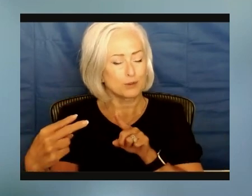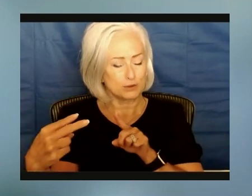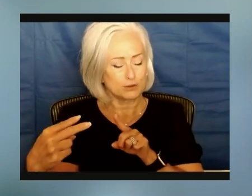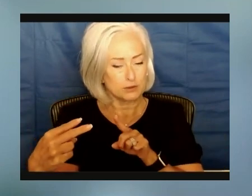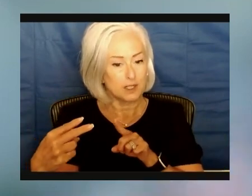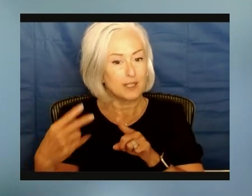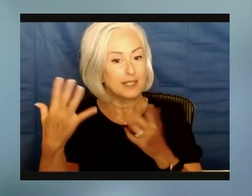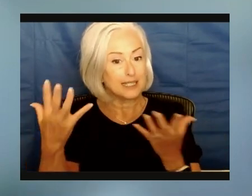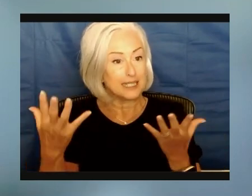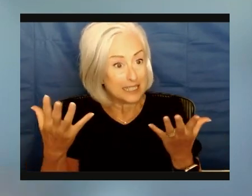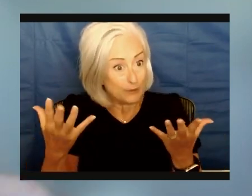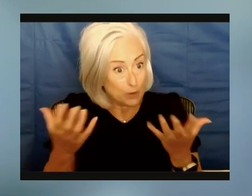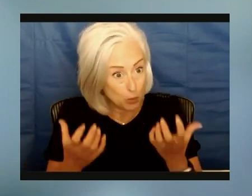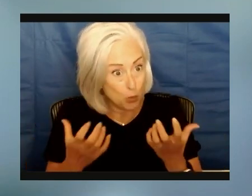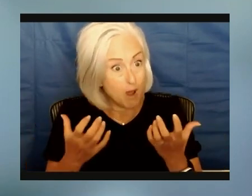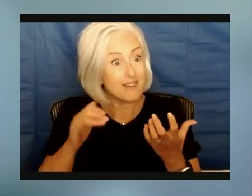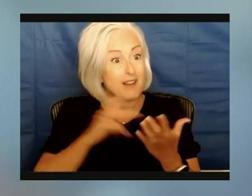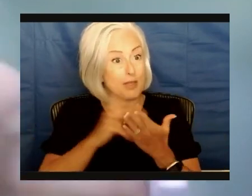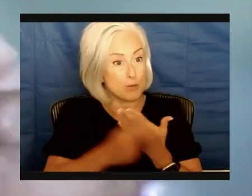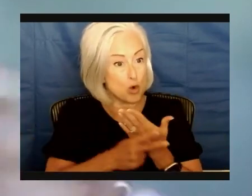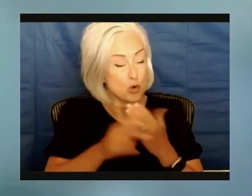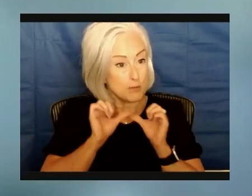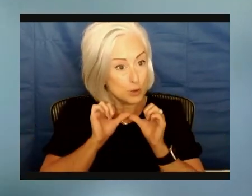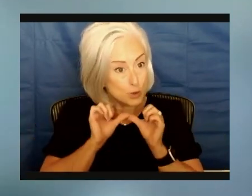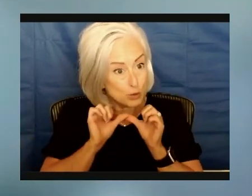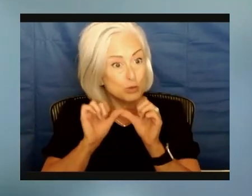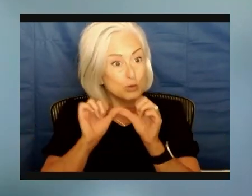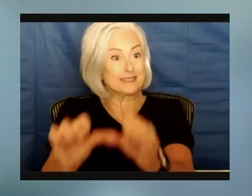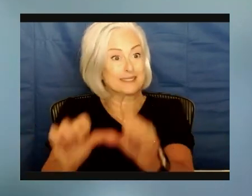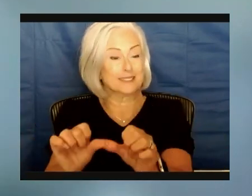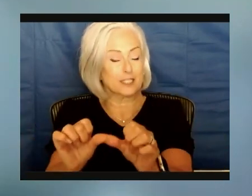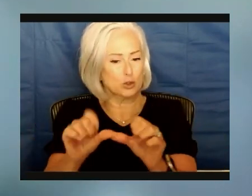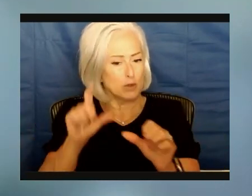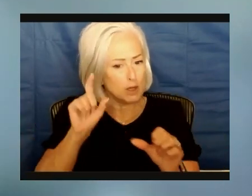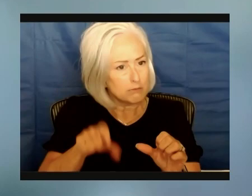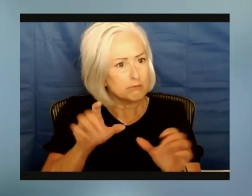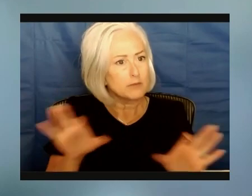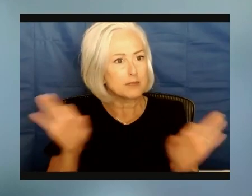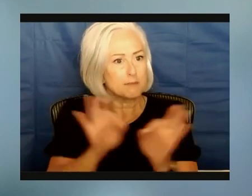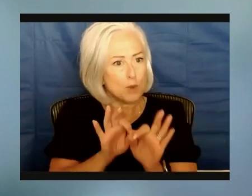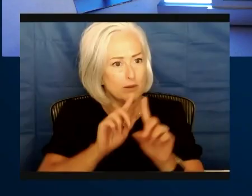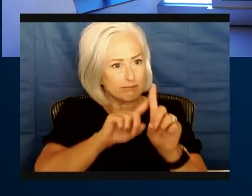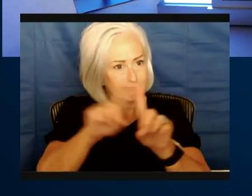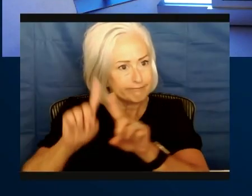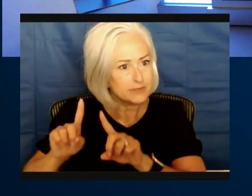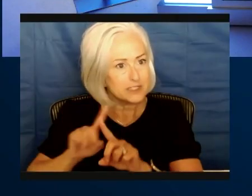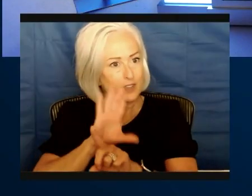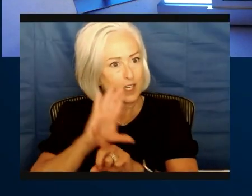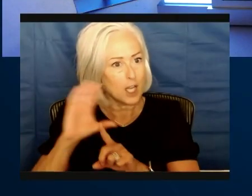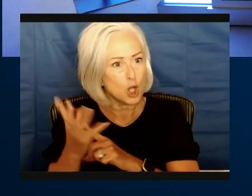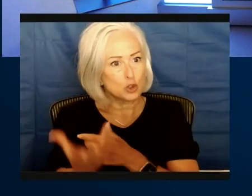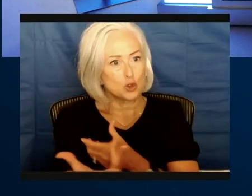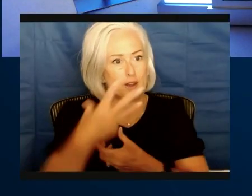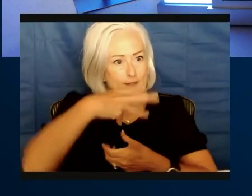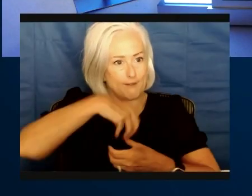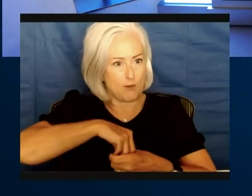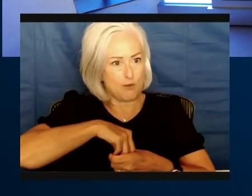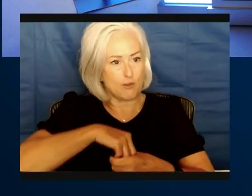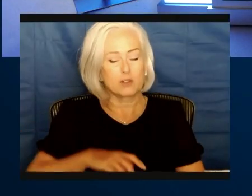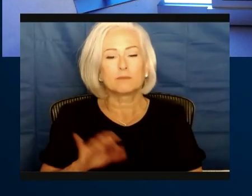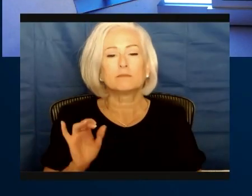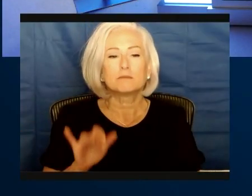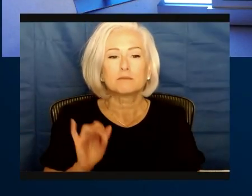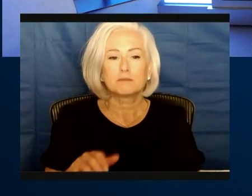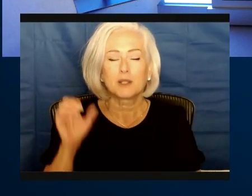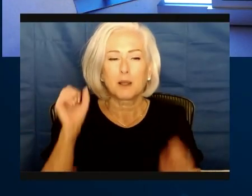self-sustaining program, we need to consider and really learn and understand the different cultures here. Yeah, that is a remarkable